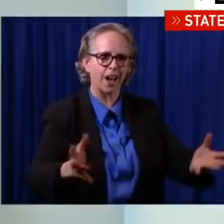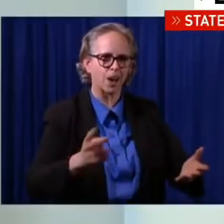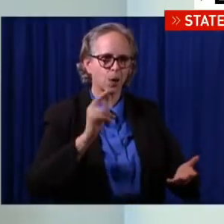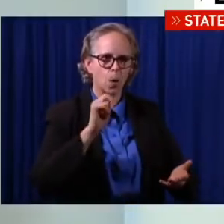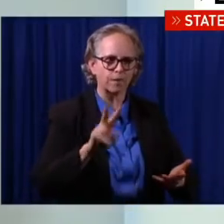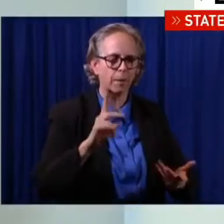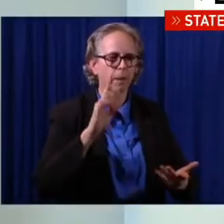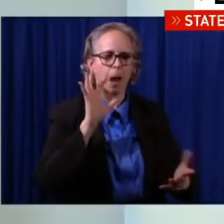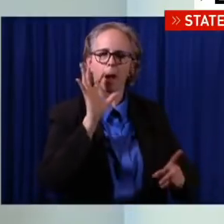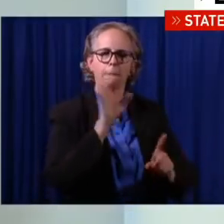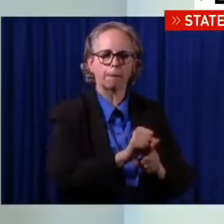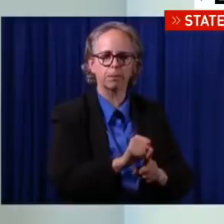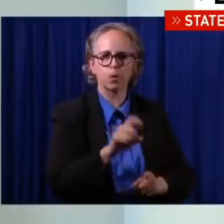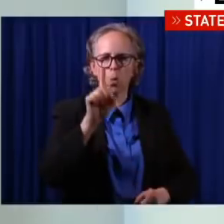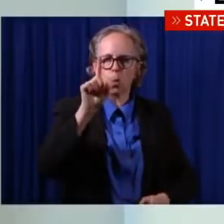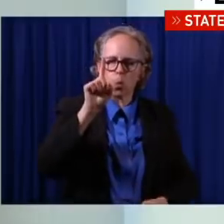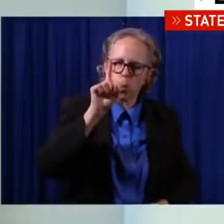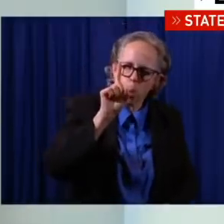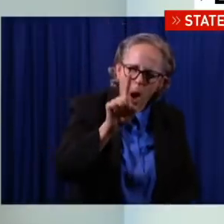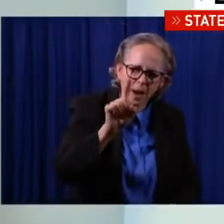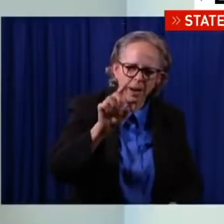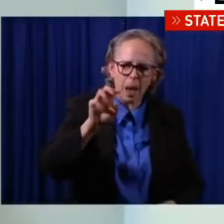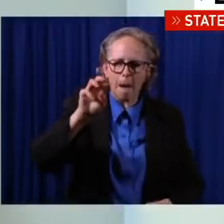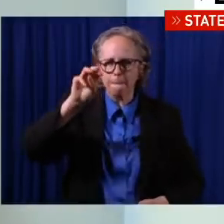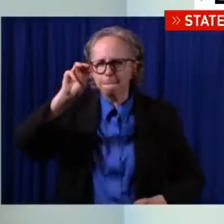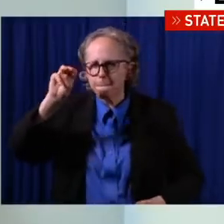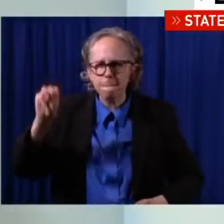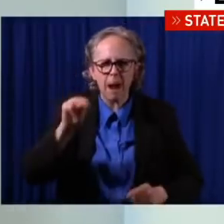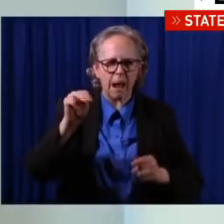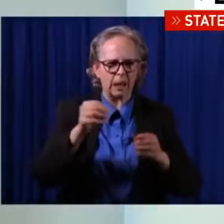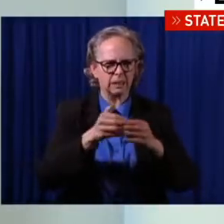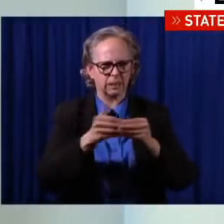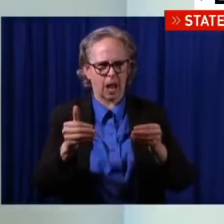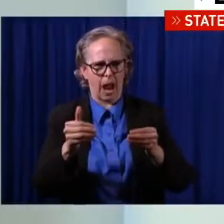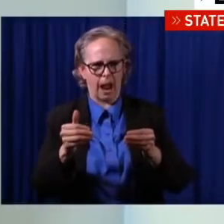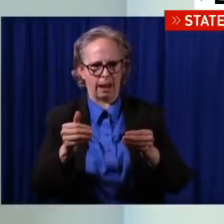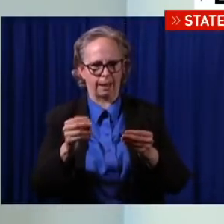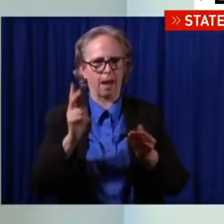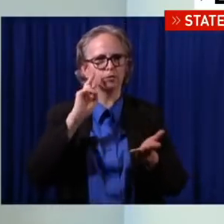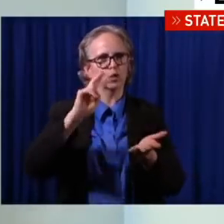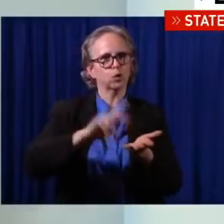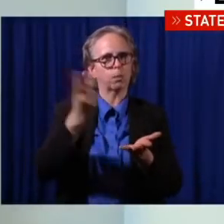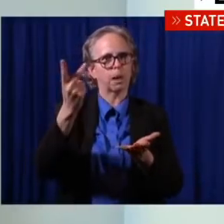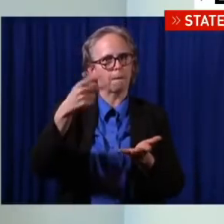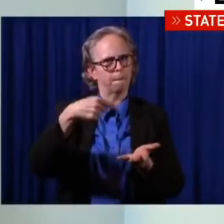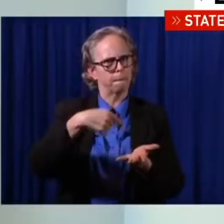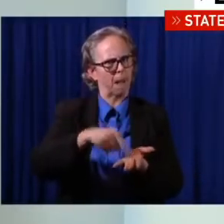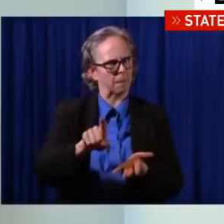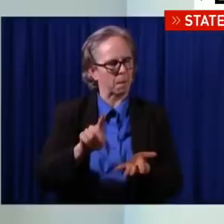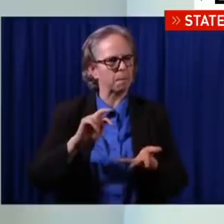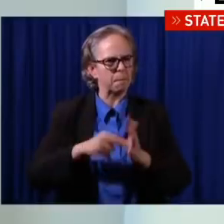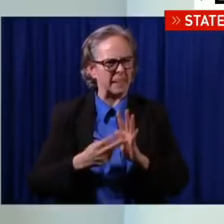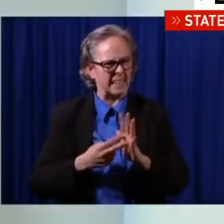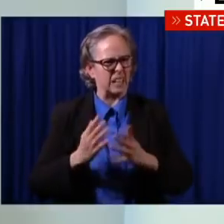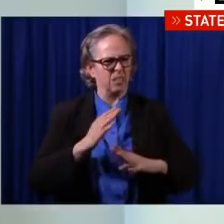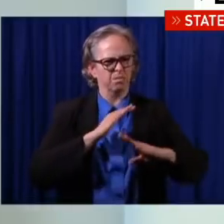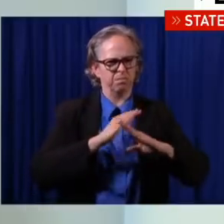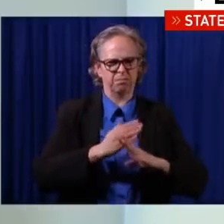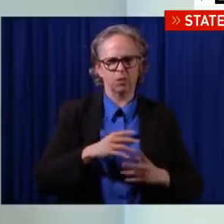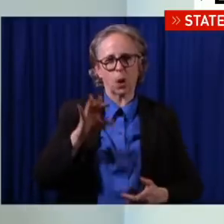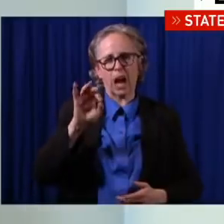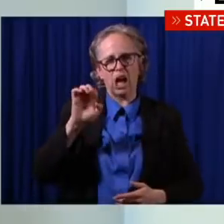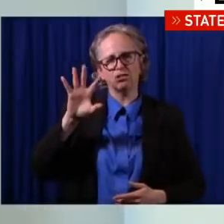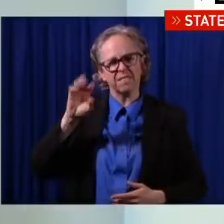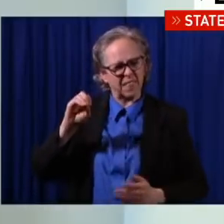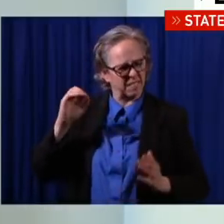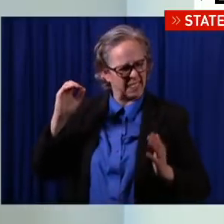in duplicate payments, and thankfully have tracked down all but 50,000 of those. So $950,000 worth of those duplicate payments